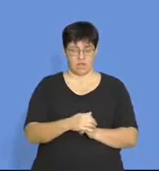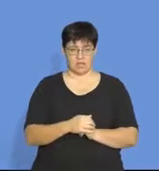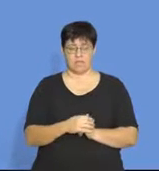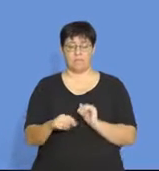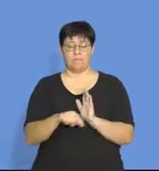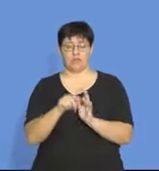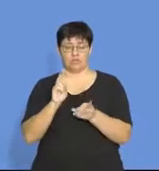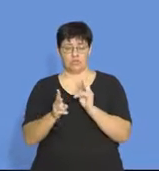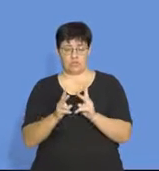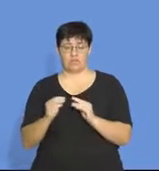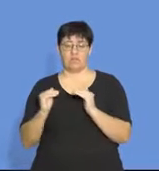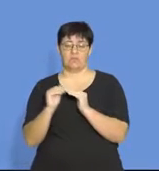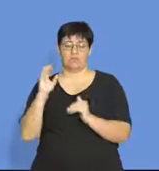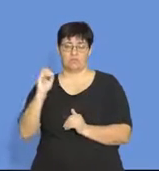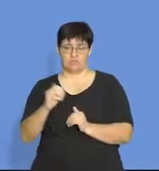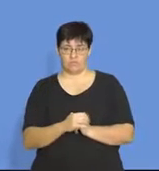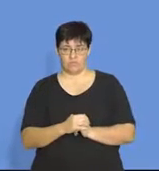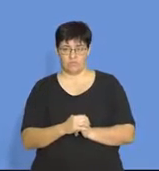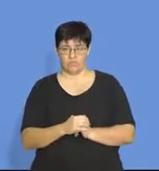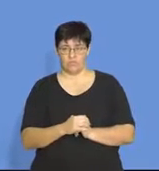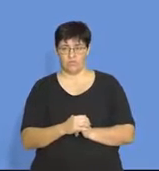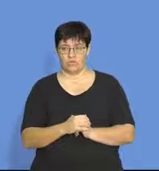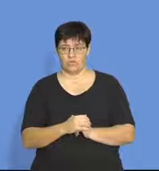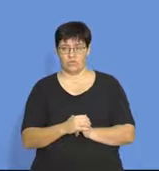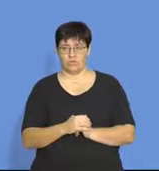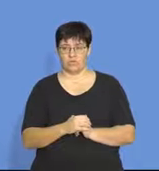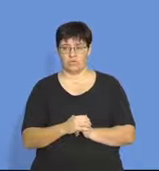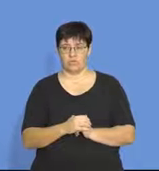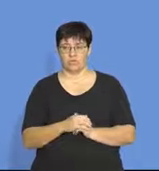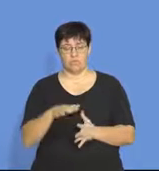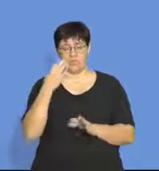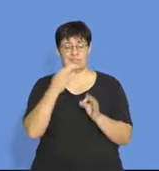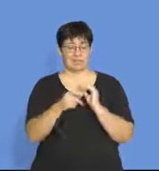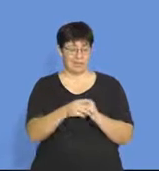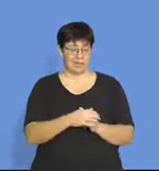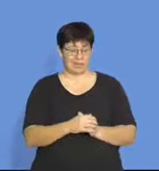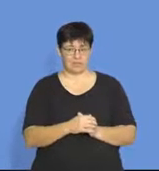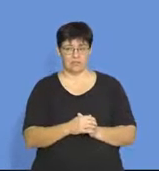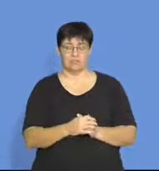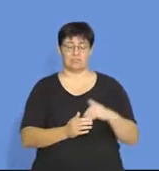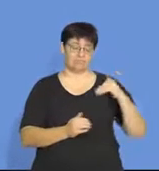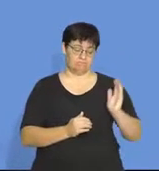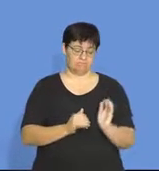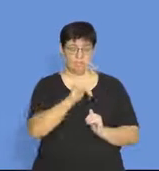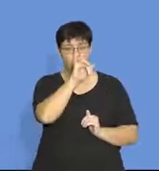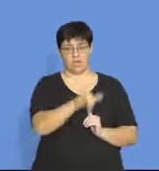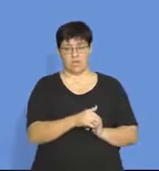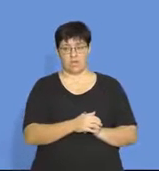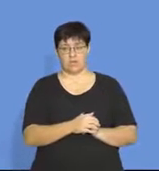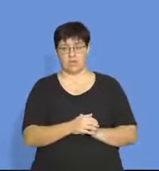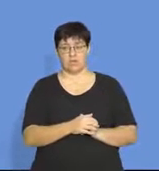4y minus 12 equal to 0, and then you will need to simplify this, which will be